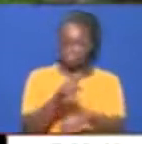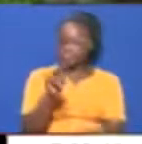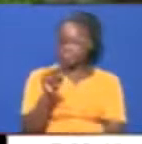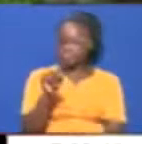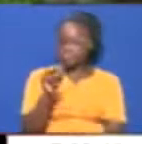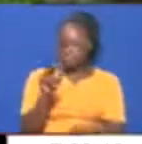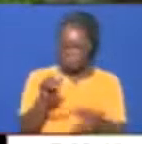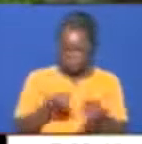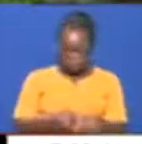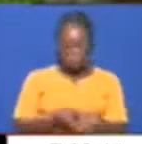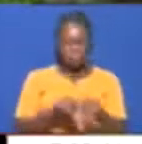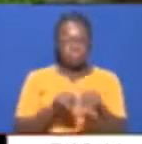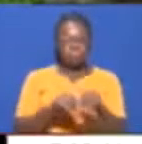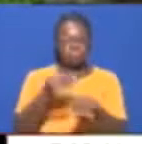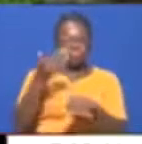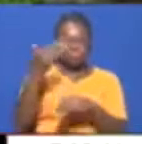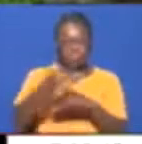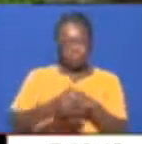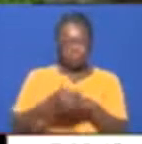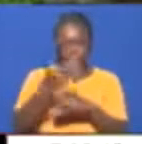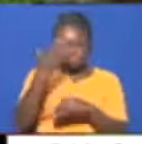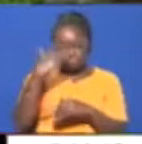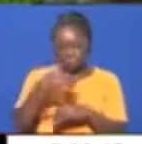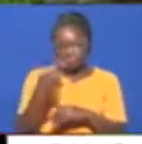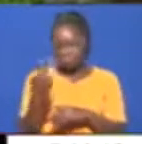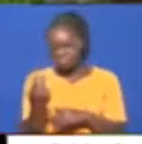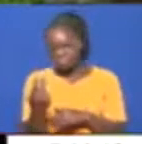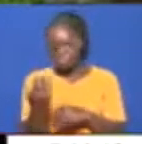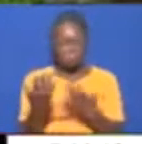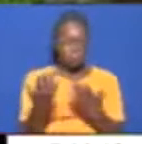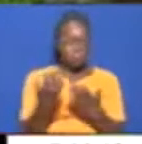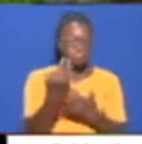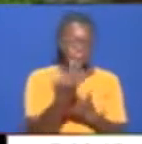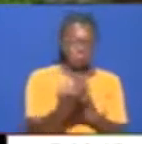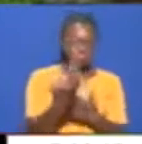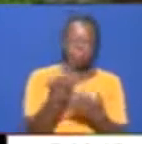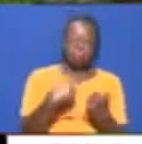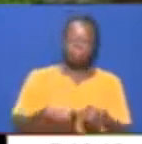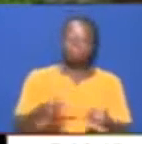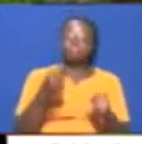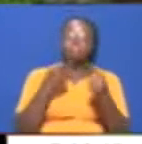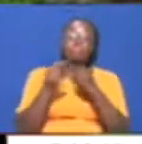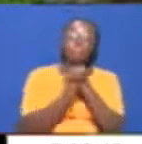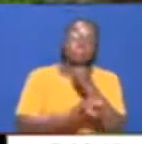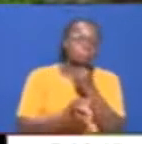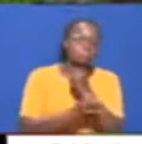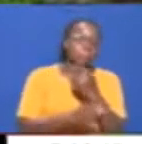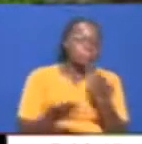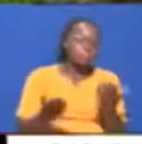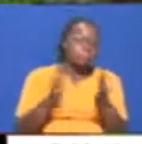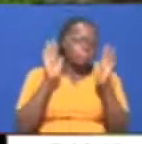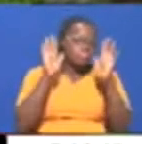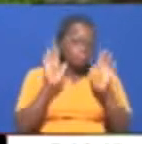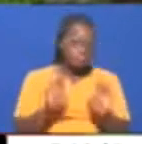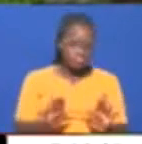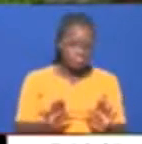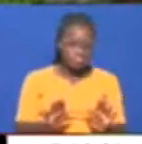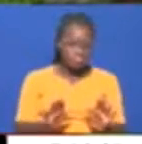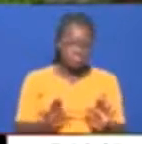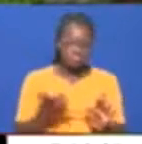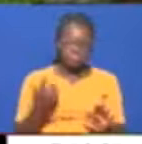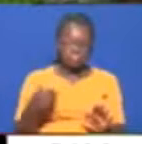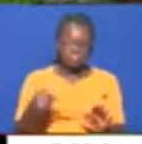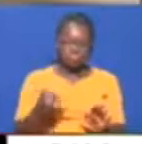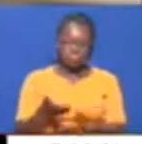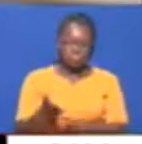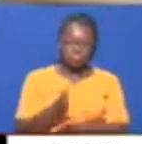observing, and in the next 2-3 days we will be able to tell the country whether it is necessary for us to go back